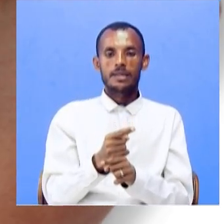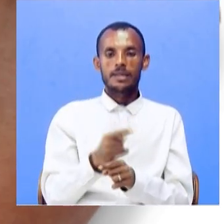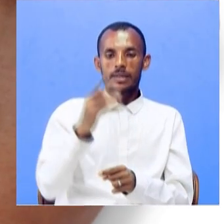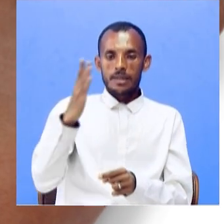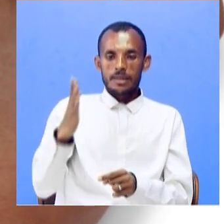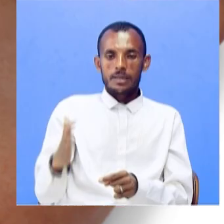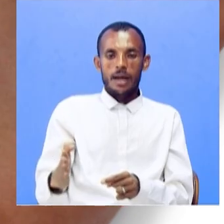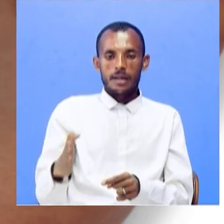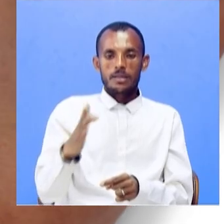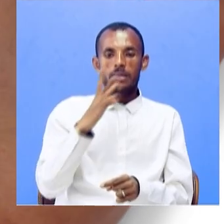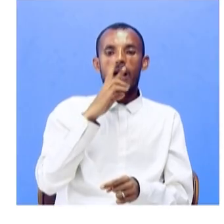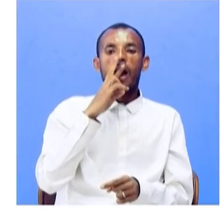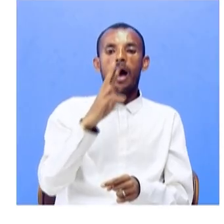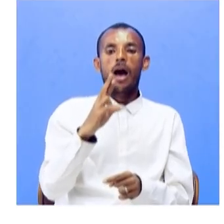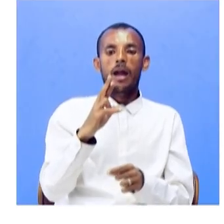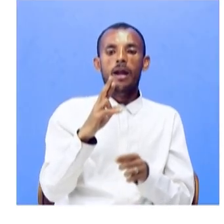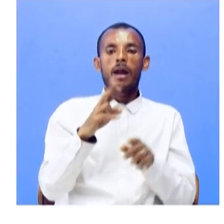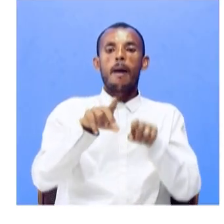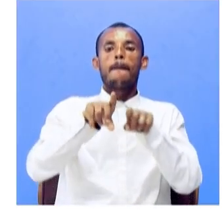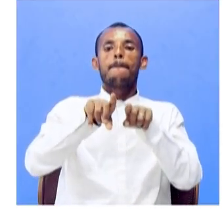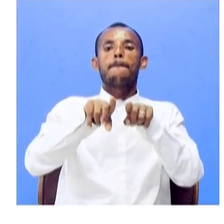sides are parallel